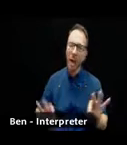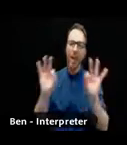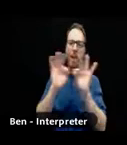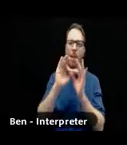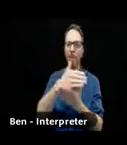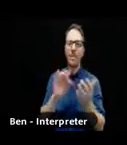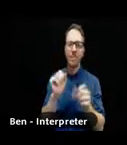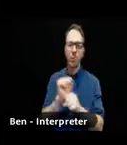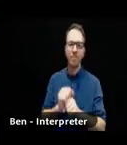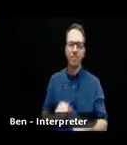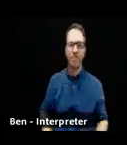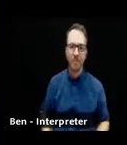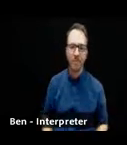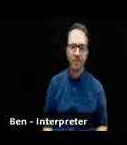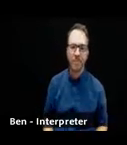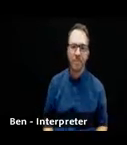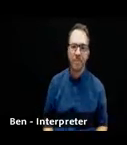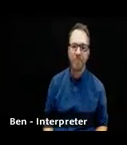work.